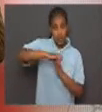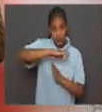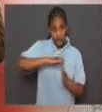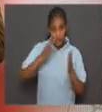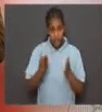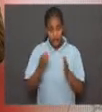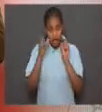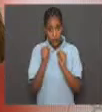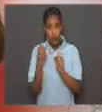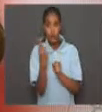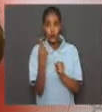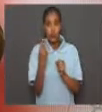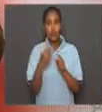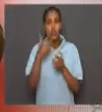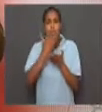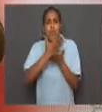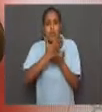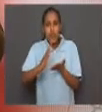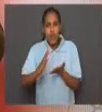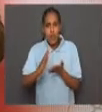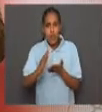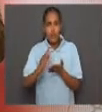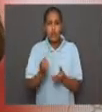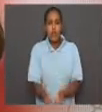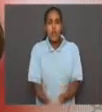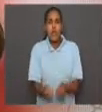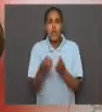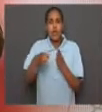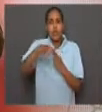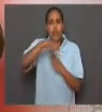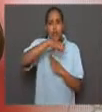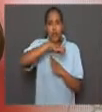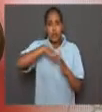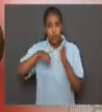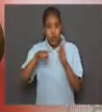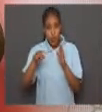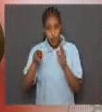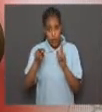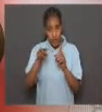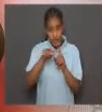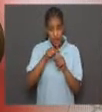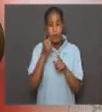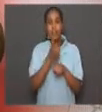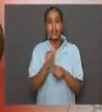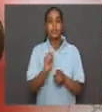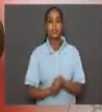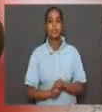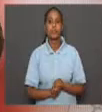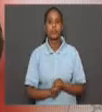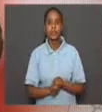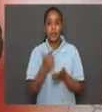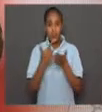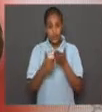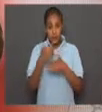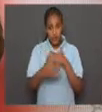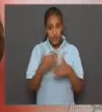Electrolysis can be used to remove the more electropositive metals. In